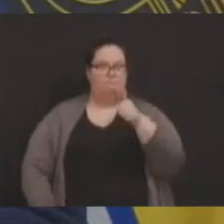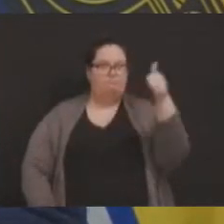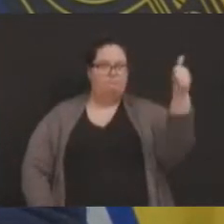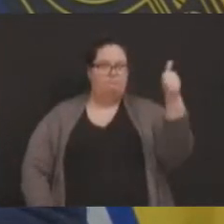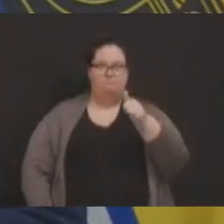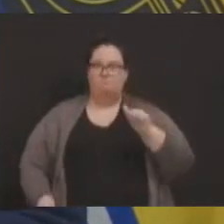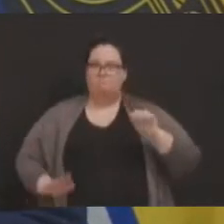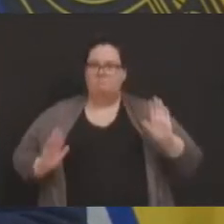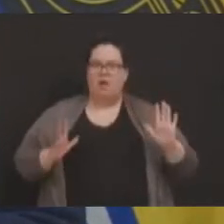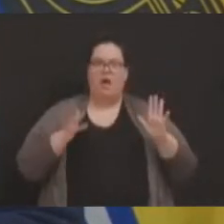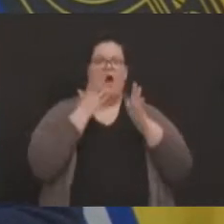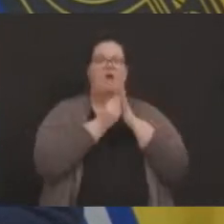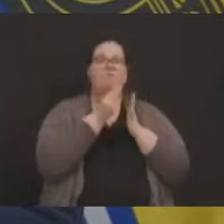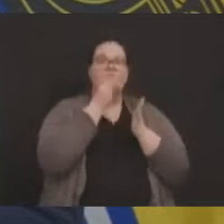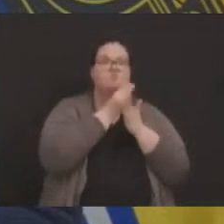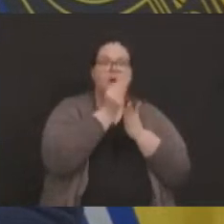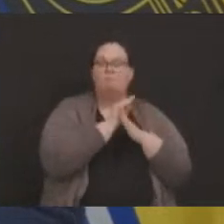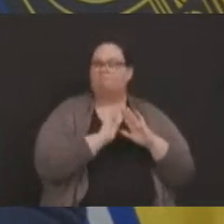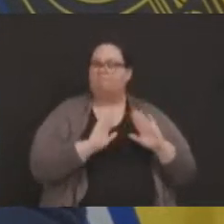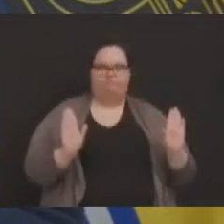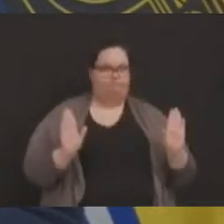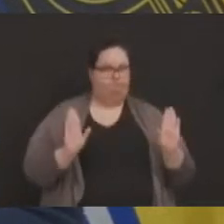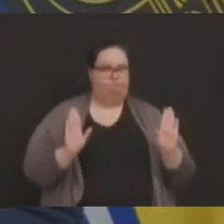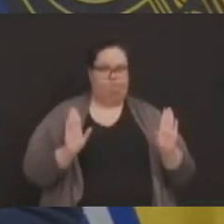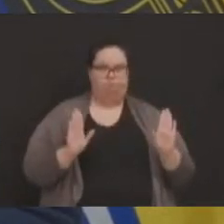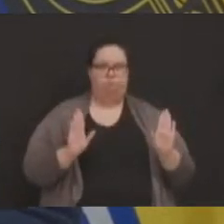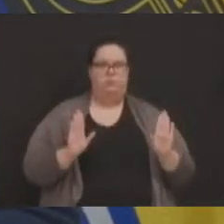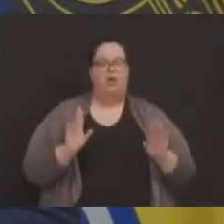work must again be